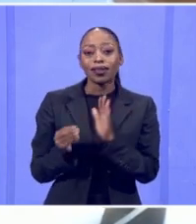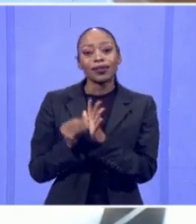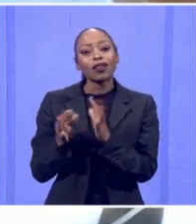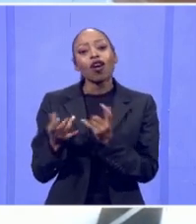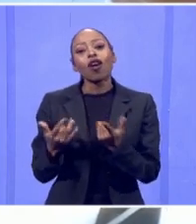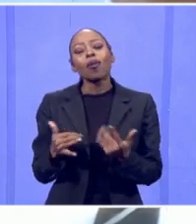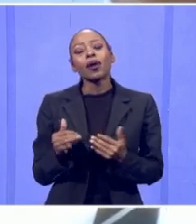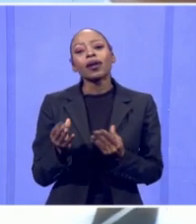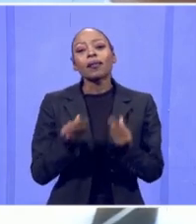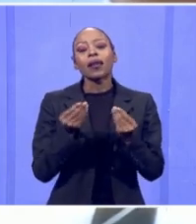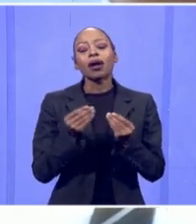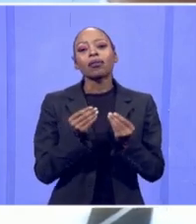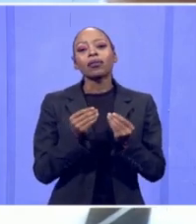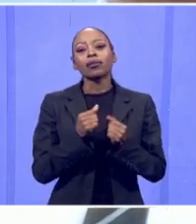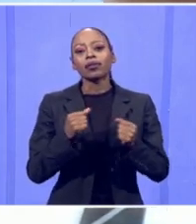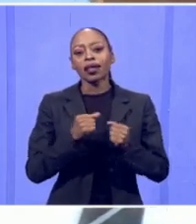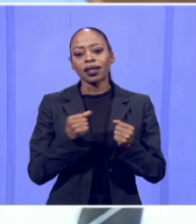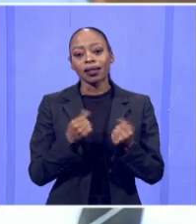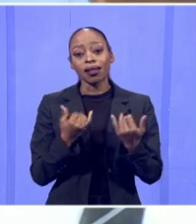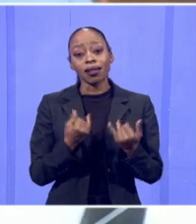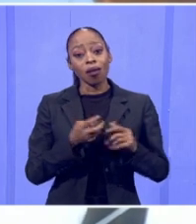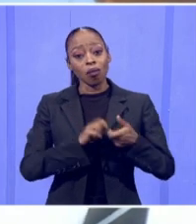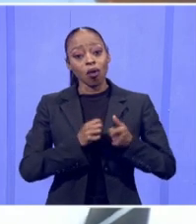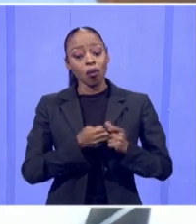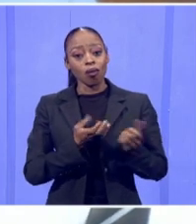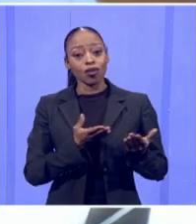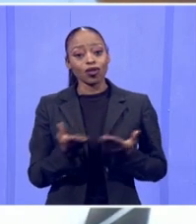placed. And as I said, I think this problem, it's